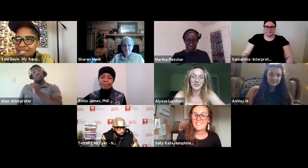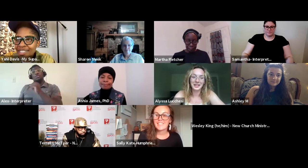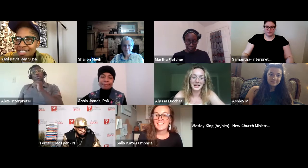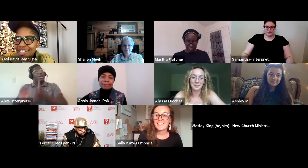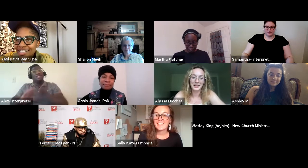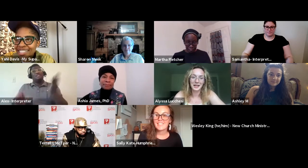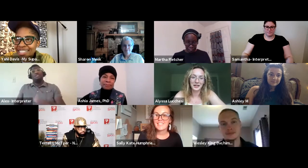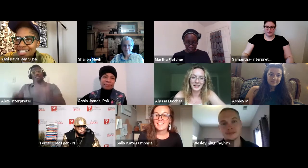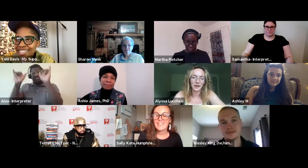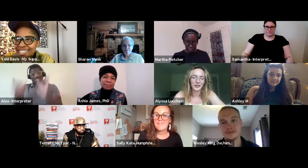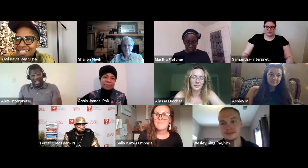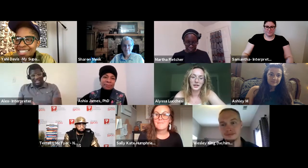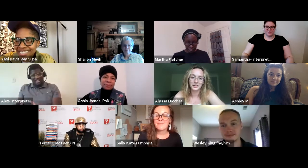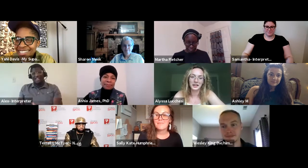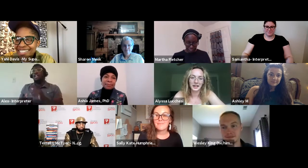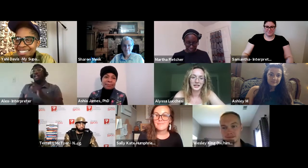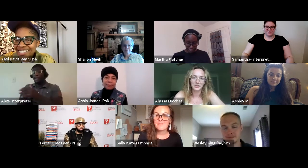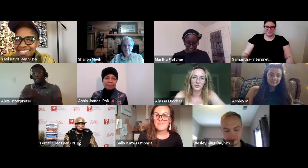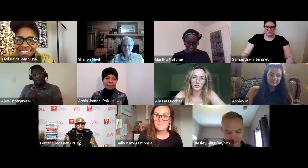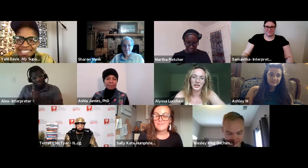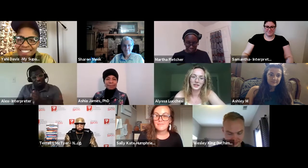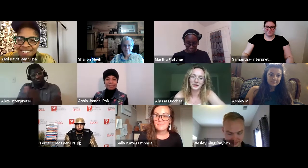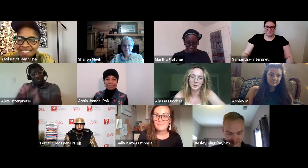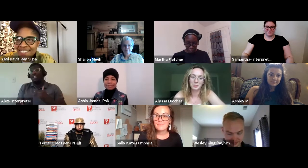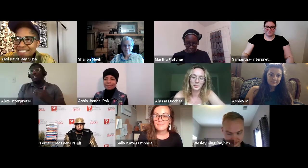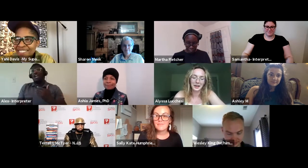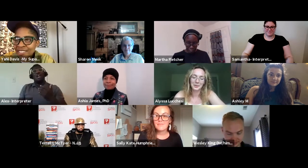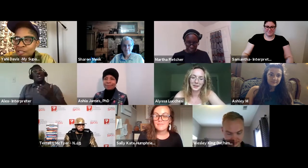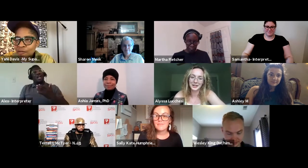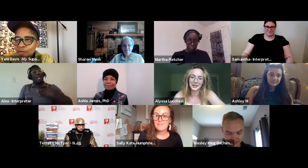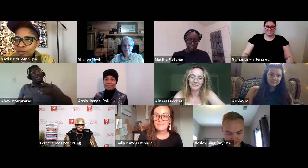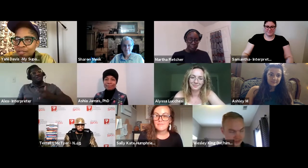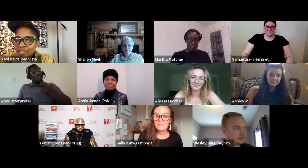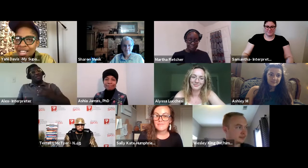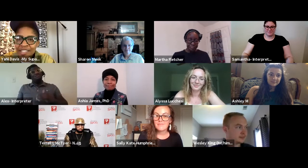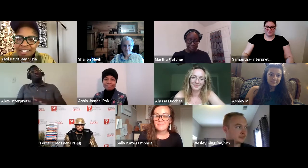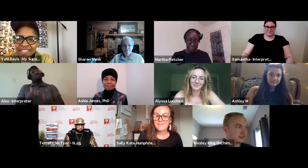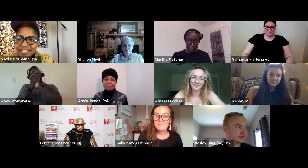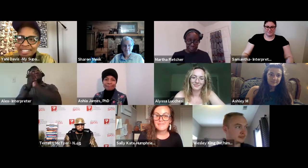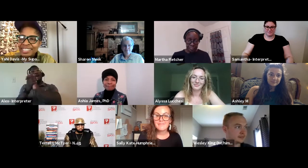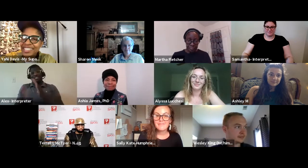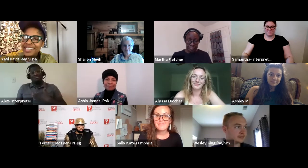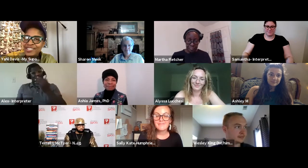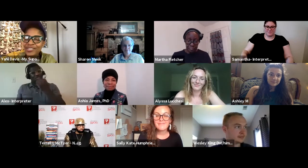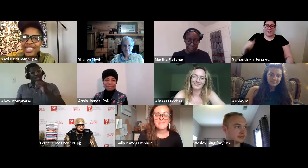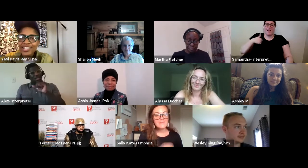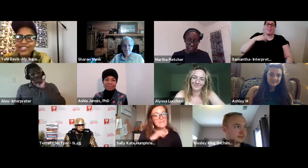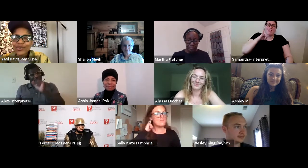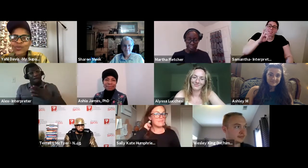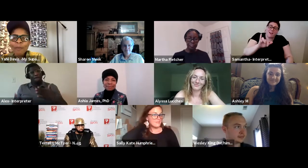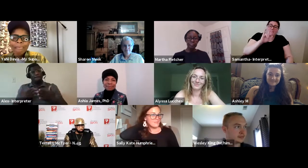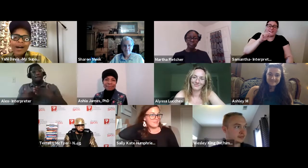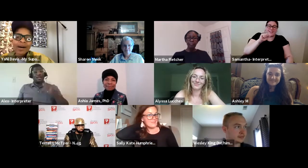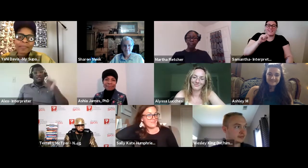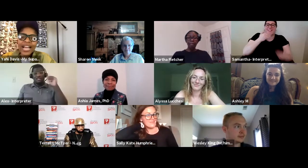they're just guiding my life right now. And I'm very, very lucky and fortunate to be where I am right now. I love it. Thank you. Thank